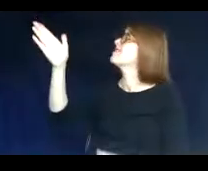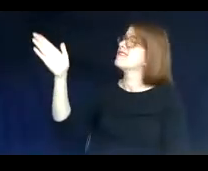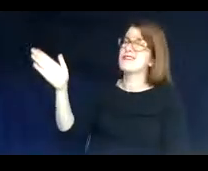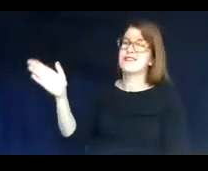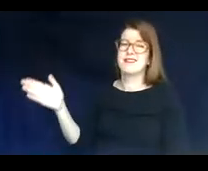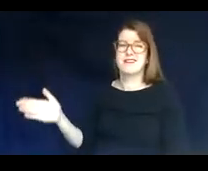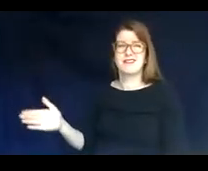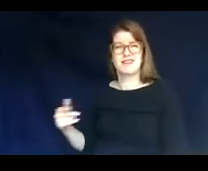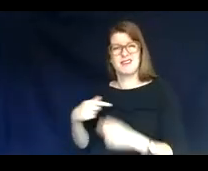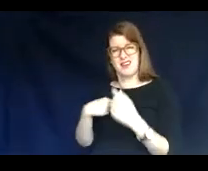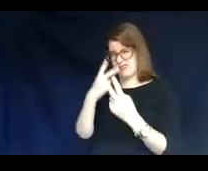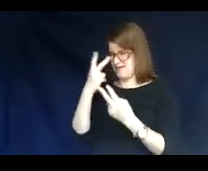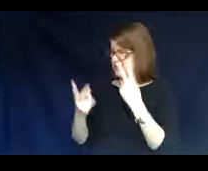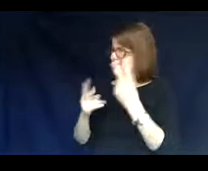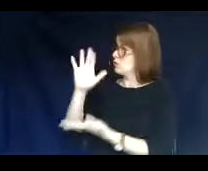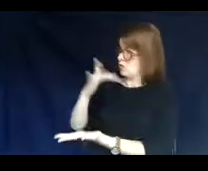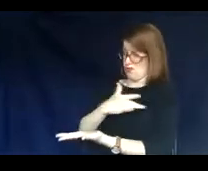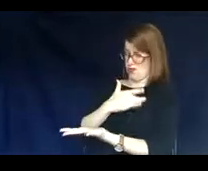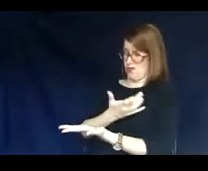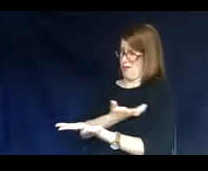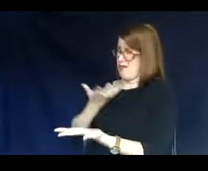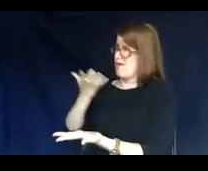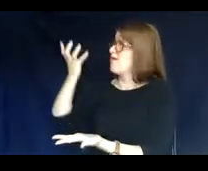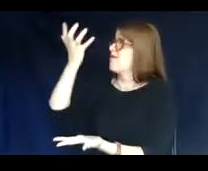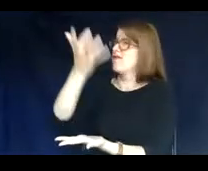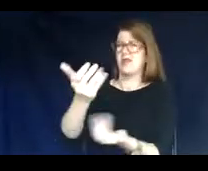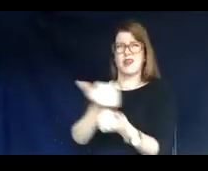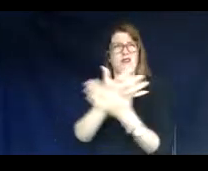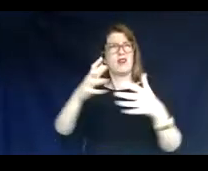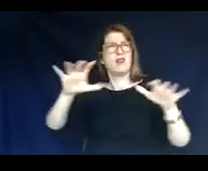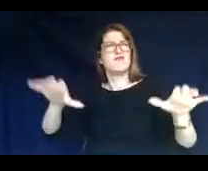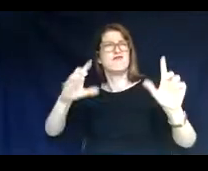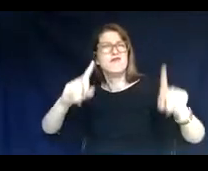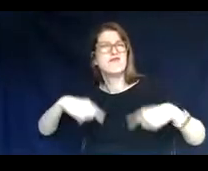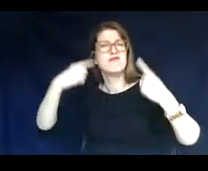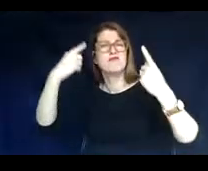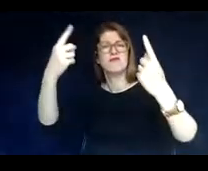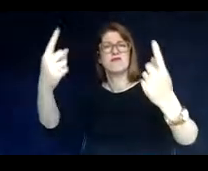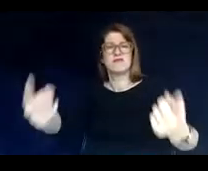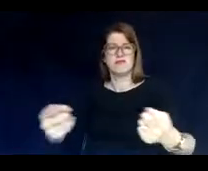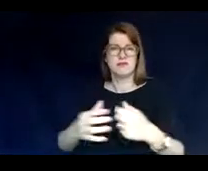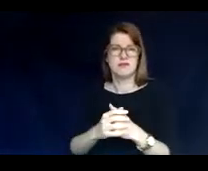I could see your heart in everything you've done.